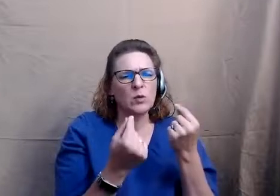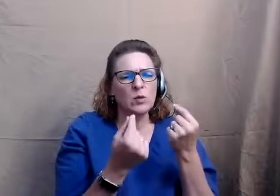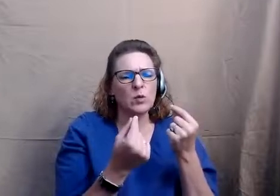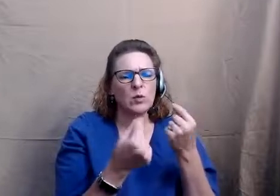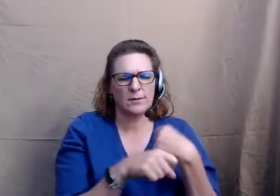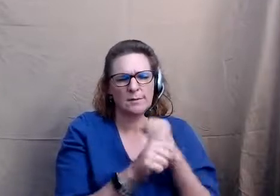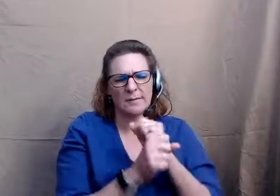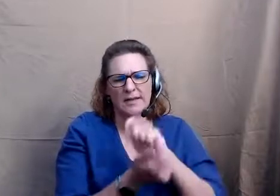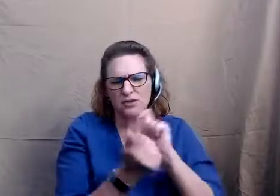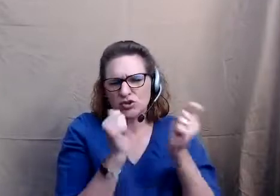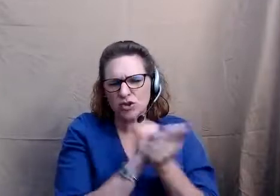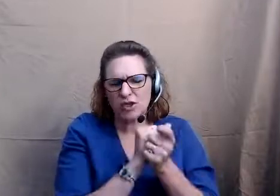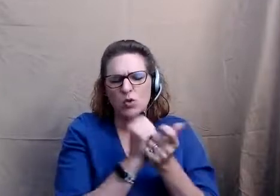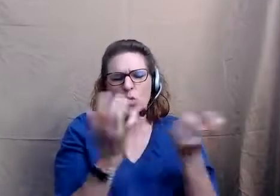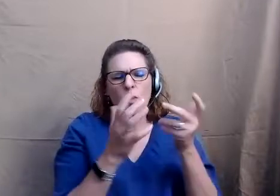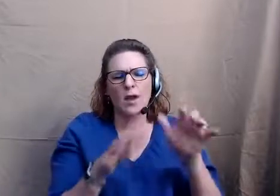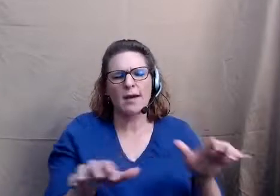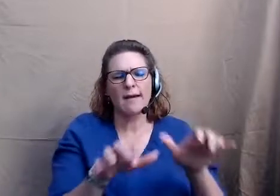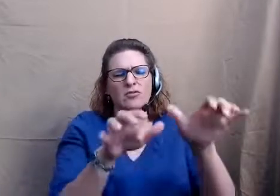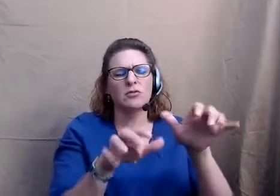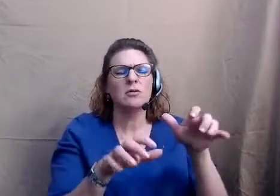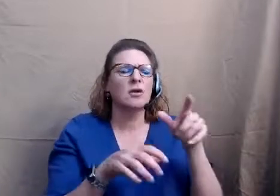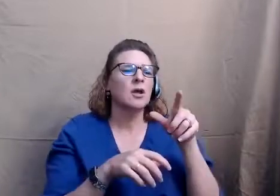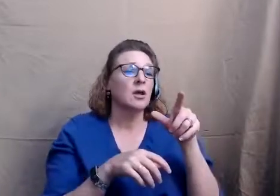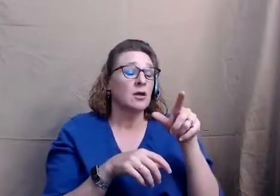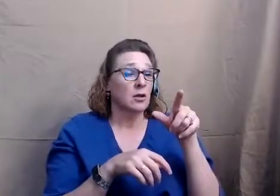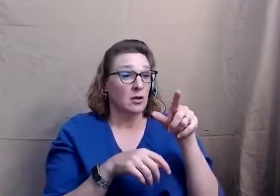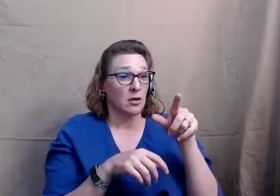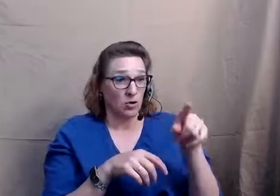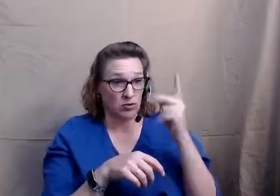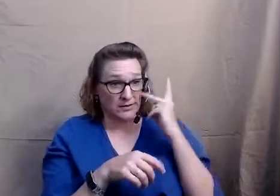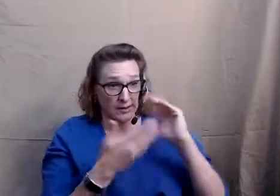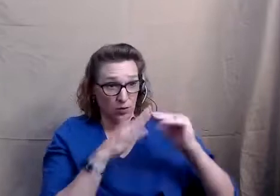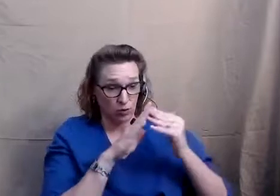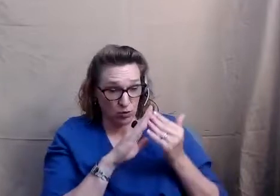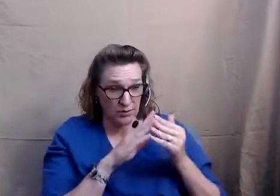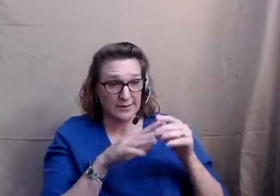have to take action. Where are you seeing communities take these steps?